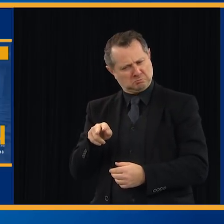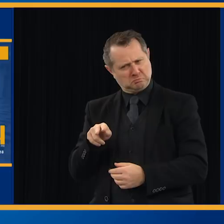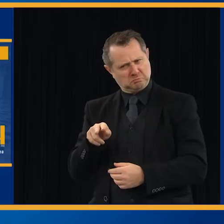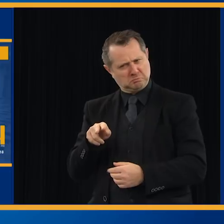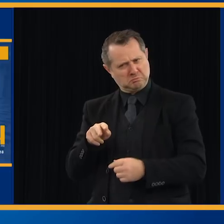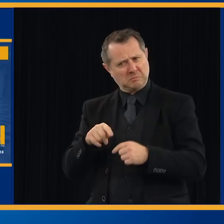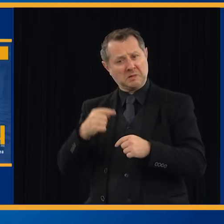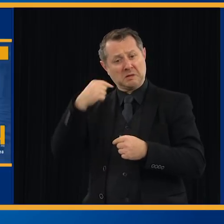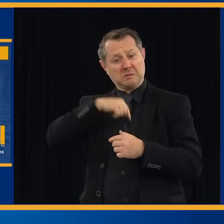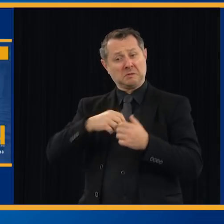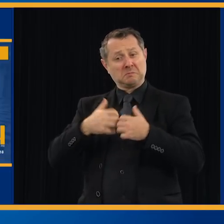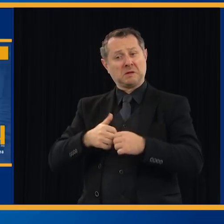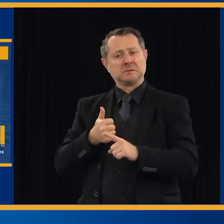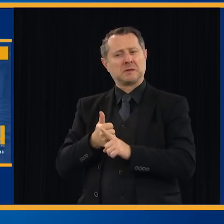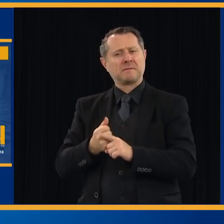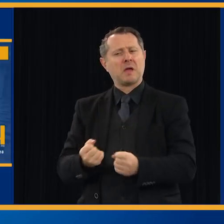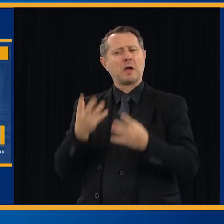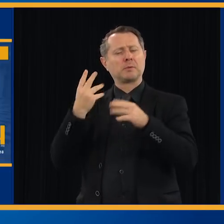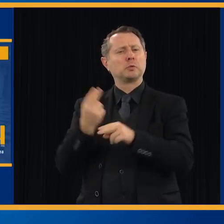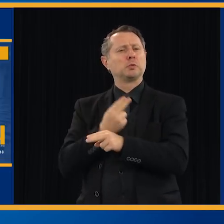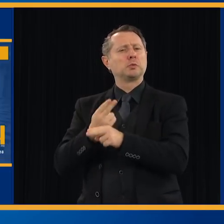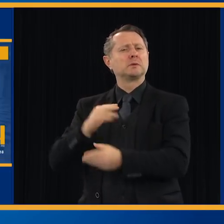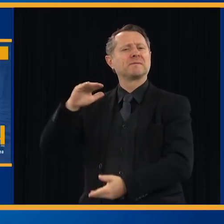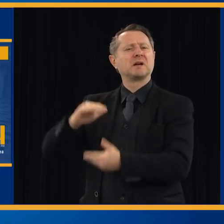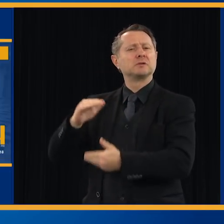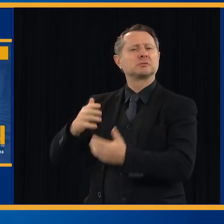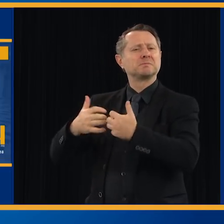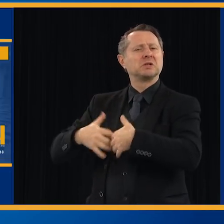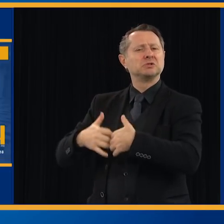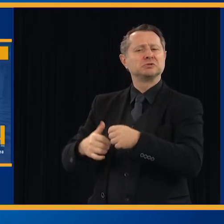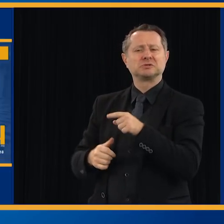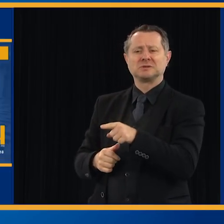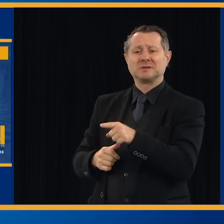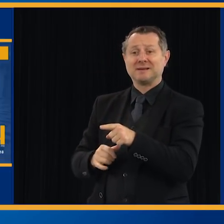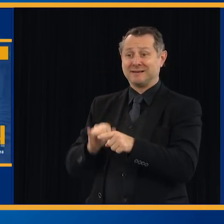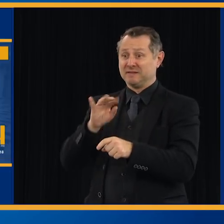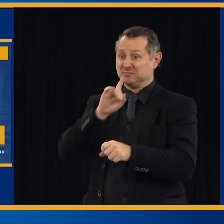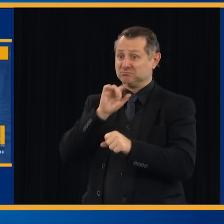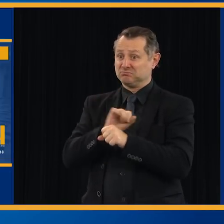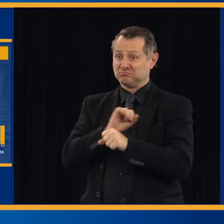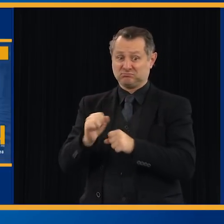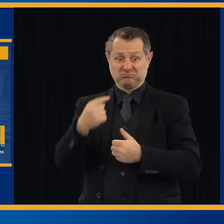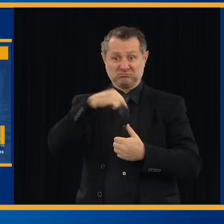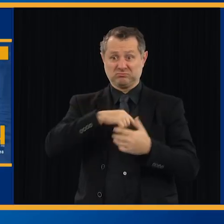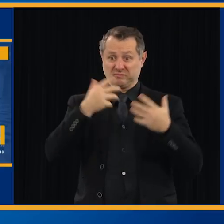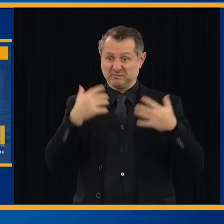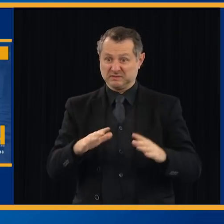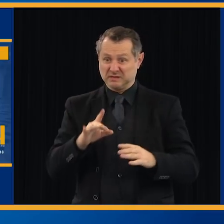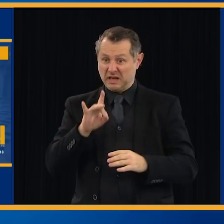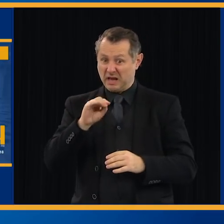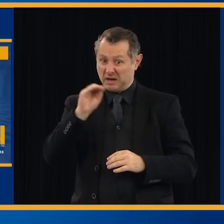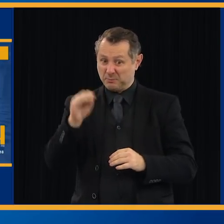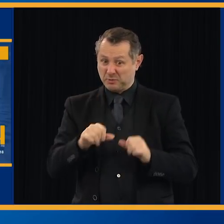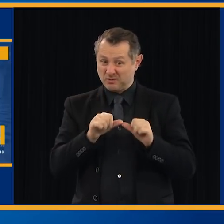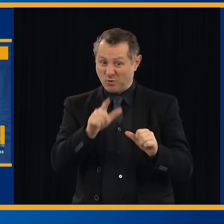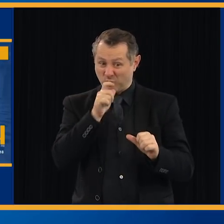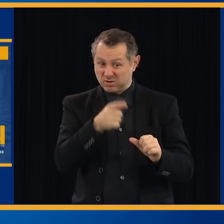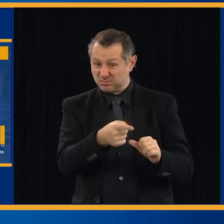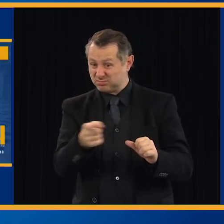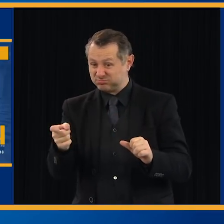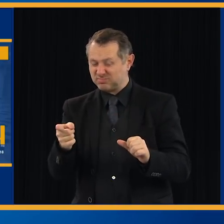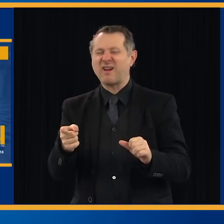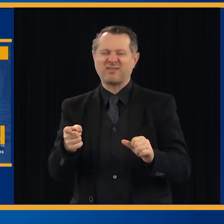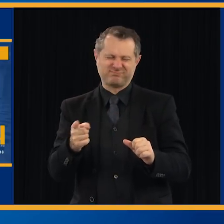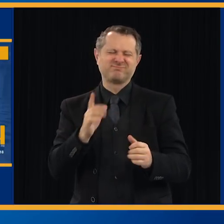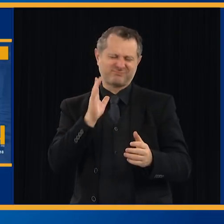are the number of people put on ventilators, and 80% of the people who are put on ventilators don't make it. So